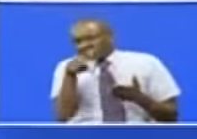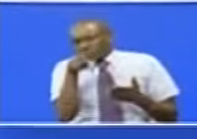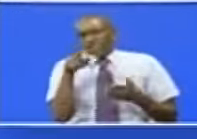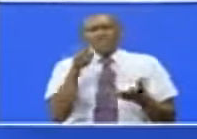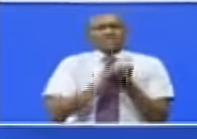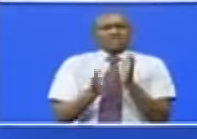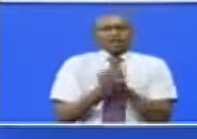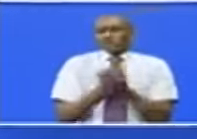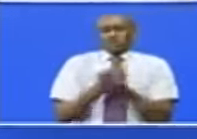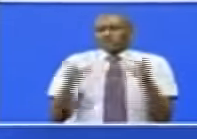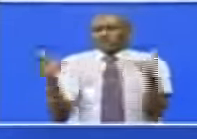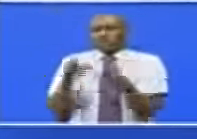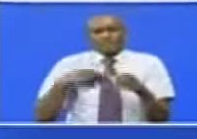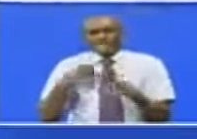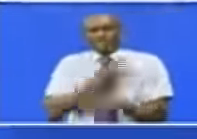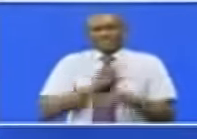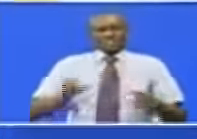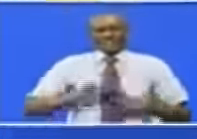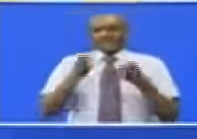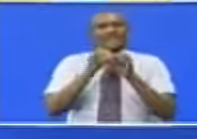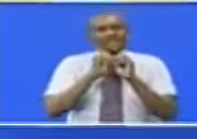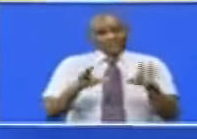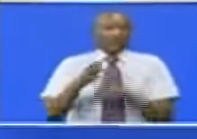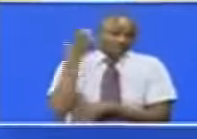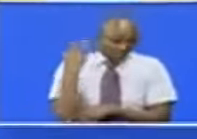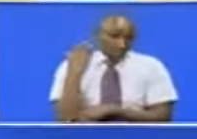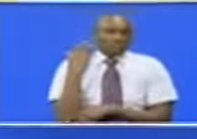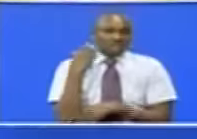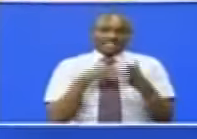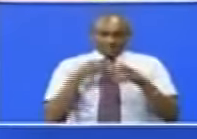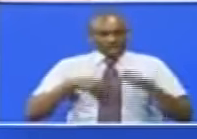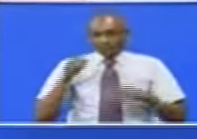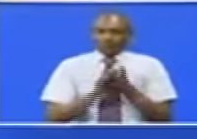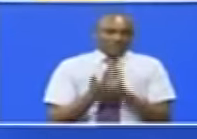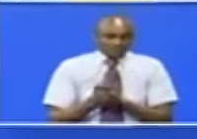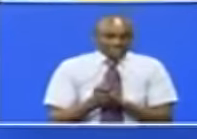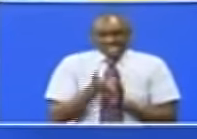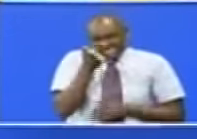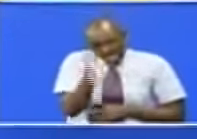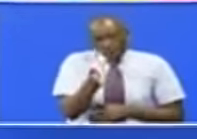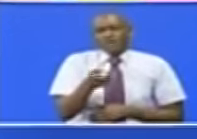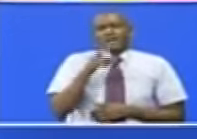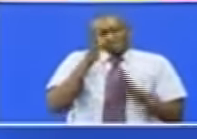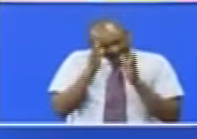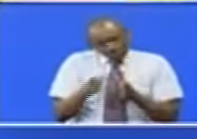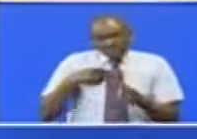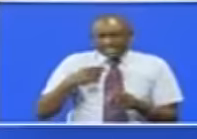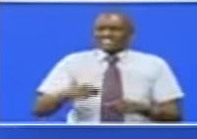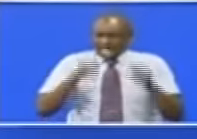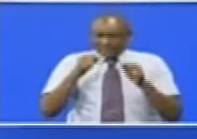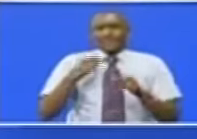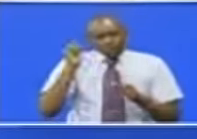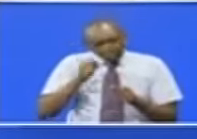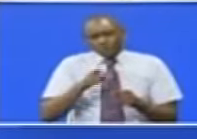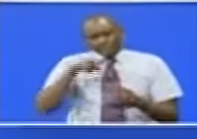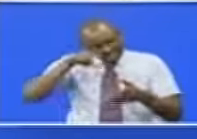with the secretariat after three commissioners resigned from office in May this year. Kinisu has promised that immediately he assumes office, he